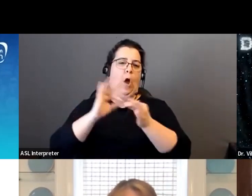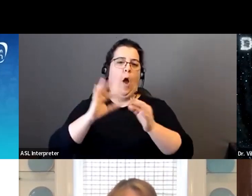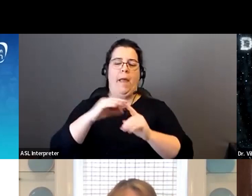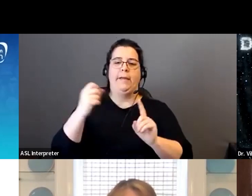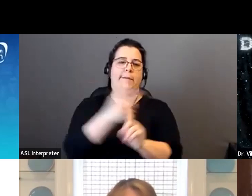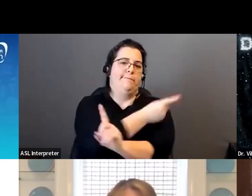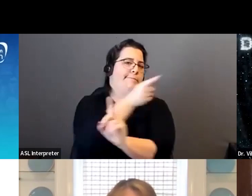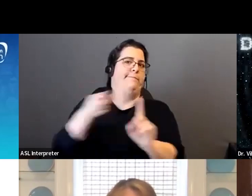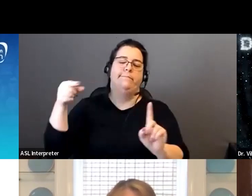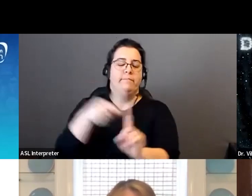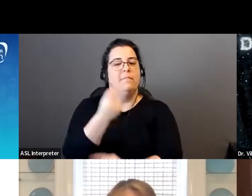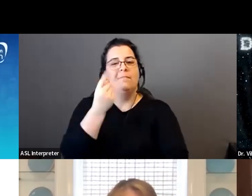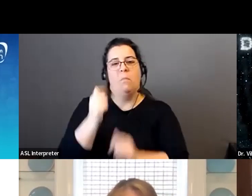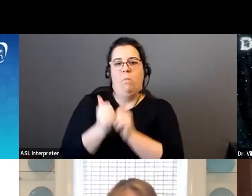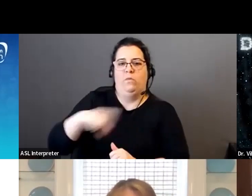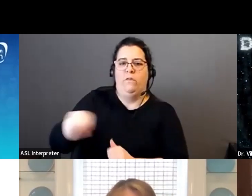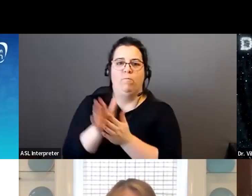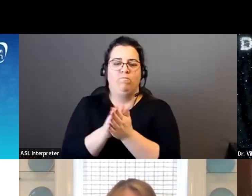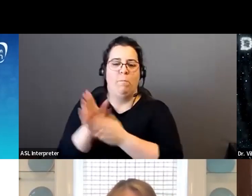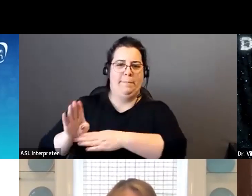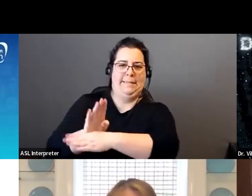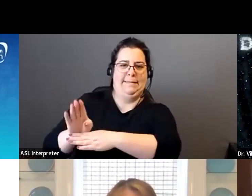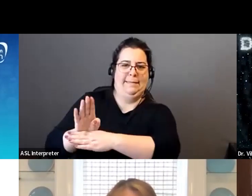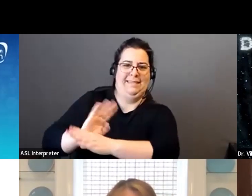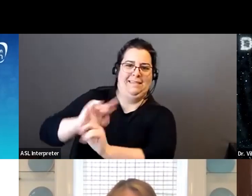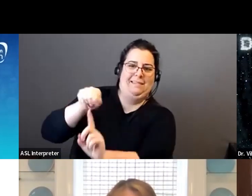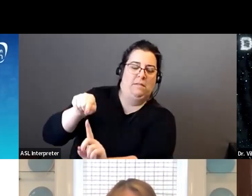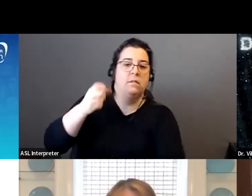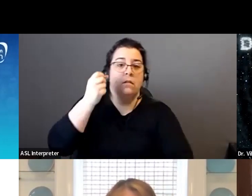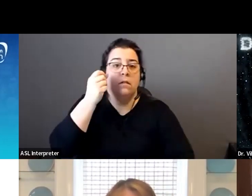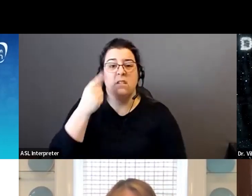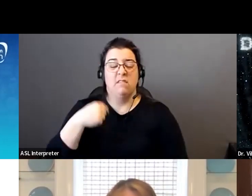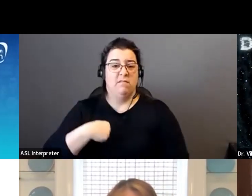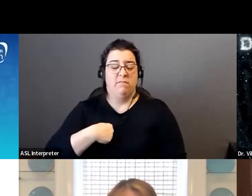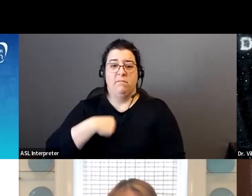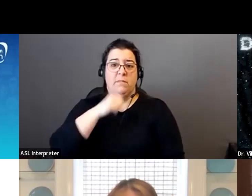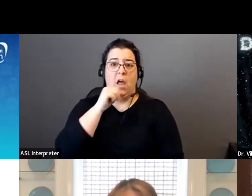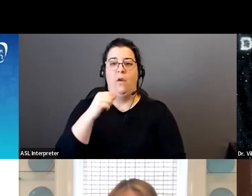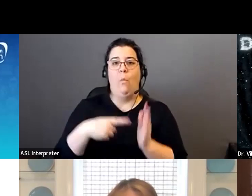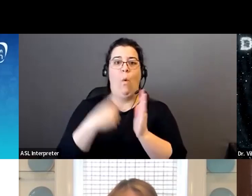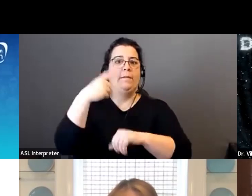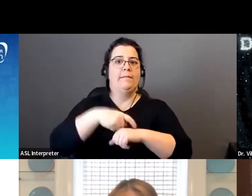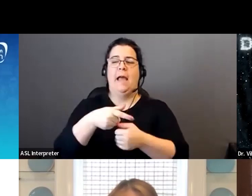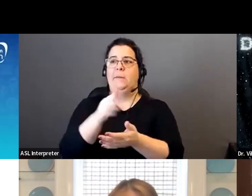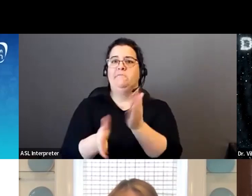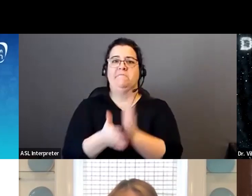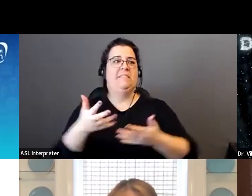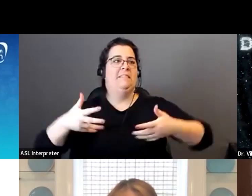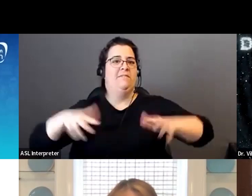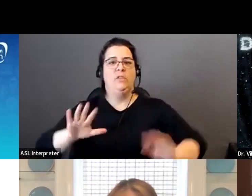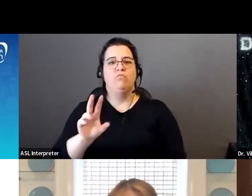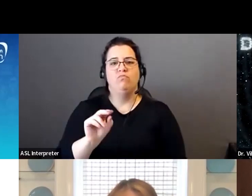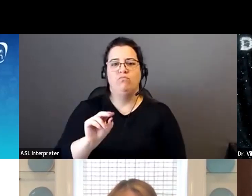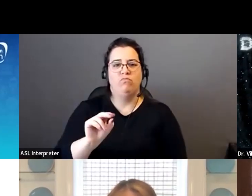if you ever want to come back, no problem. I'm not a one and done person. So if you ever want to come back,